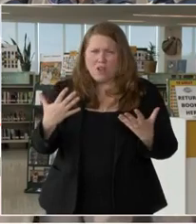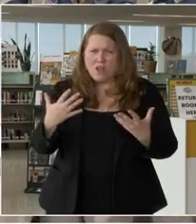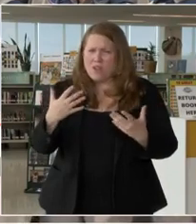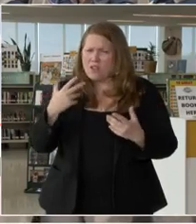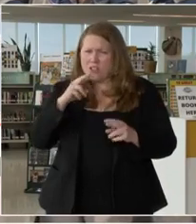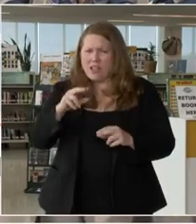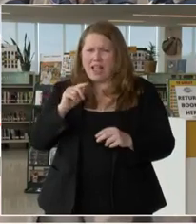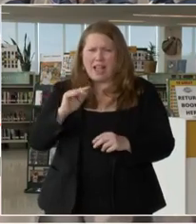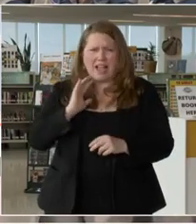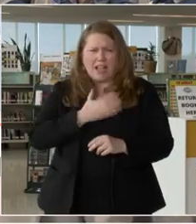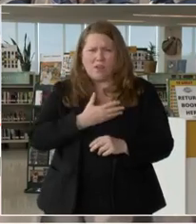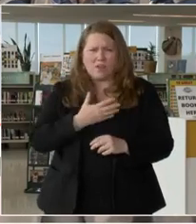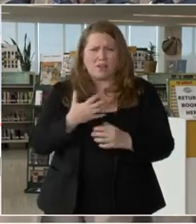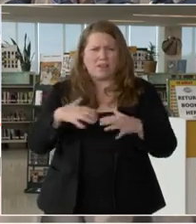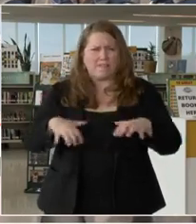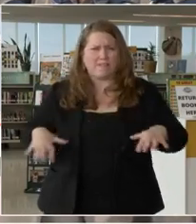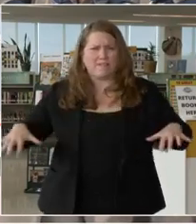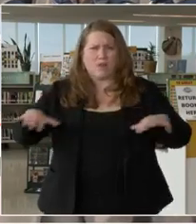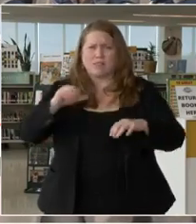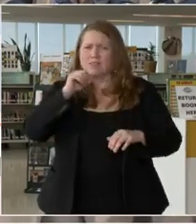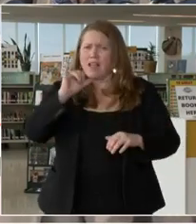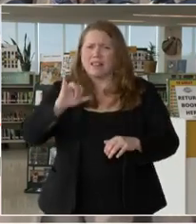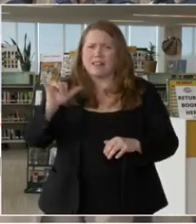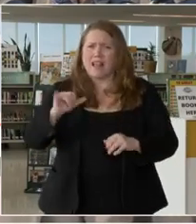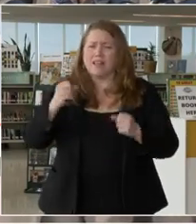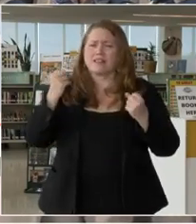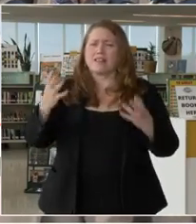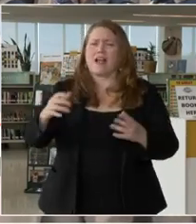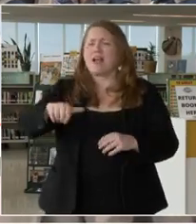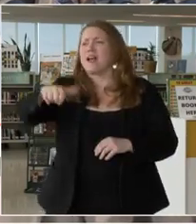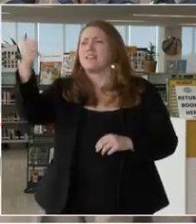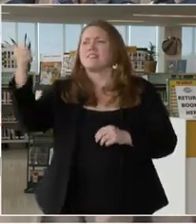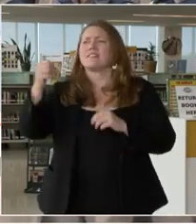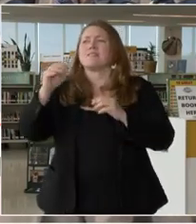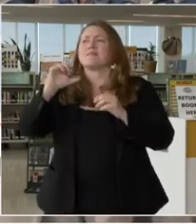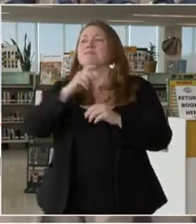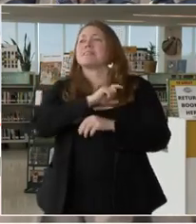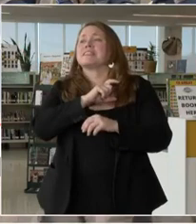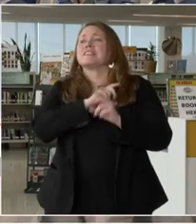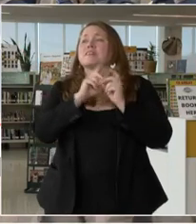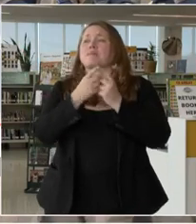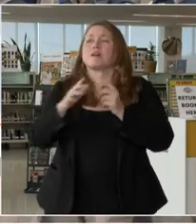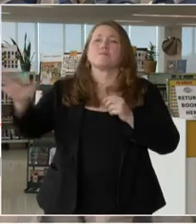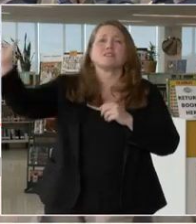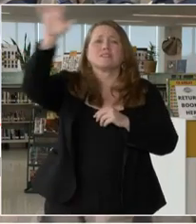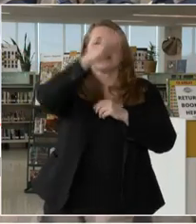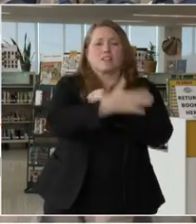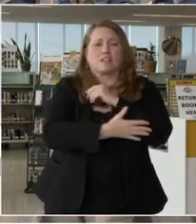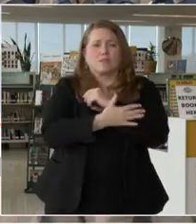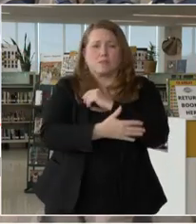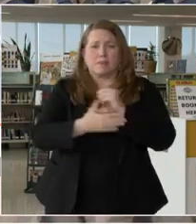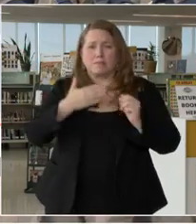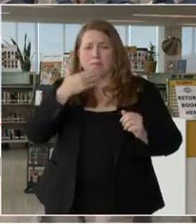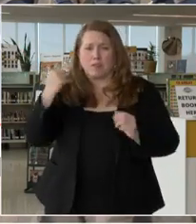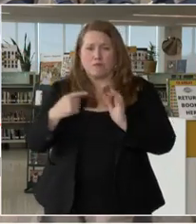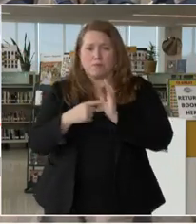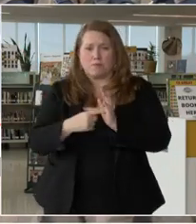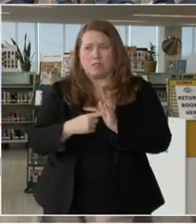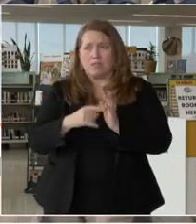at our force, unlike a lot of forces around the country, we have a better representation of